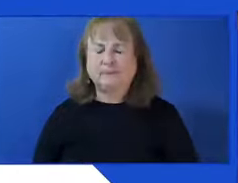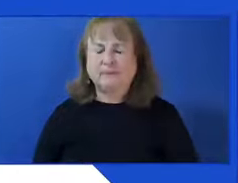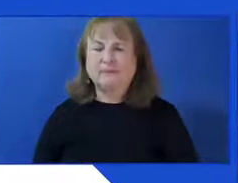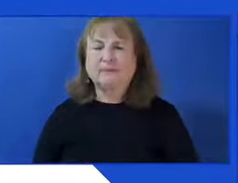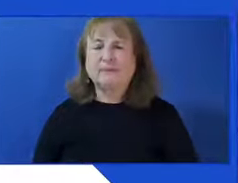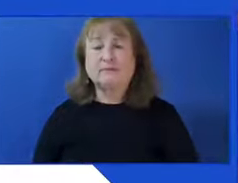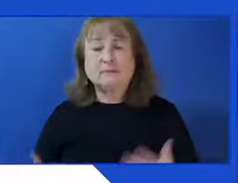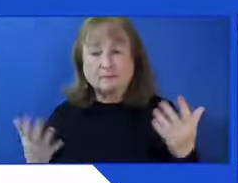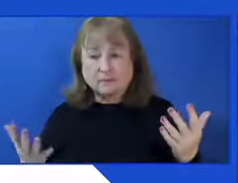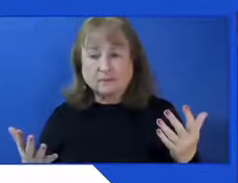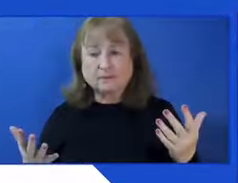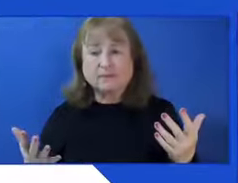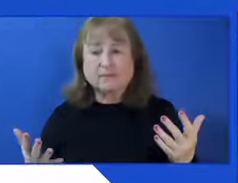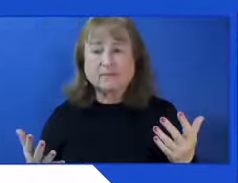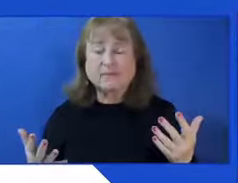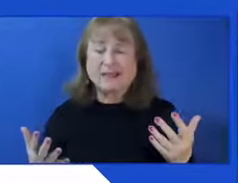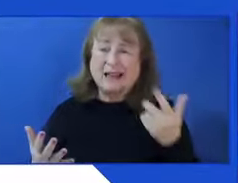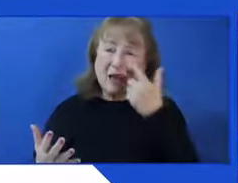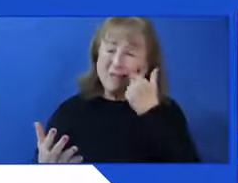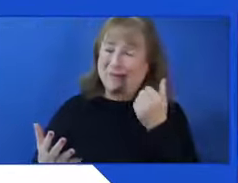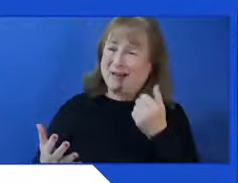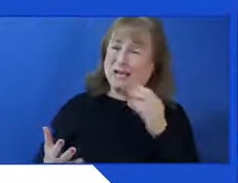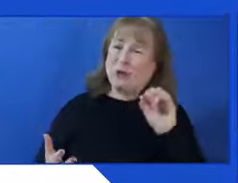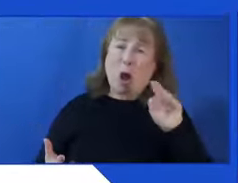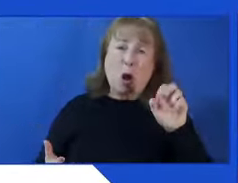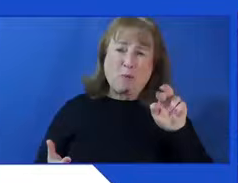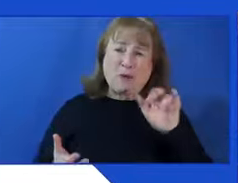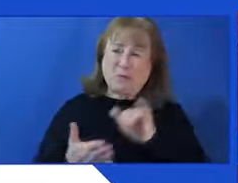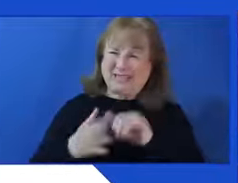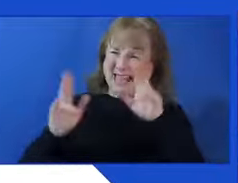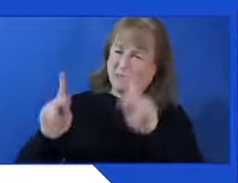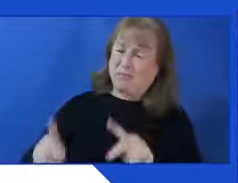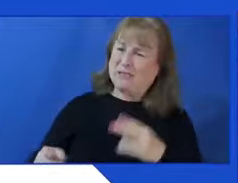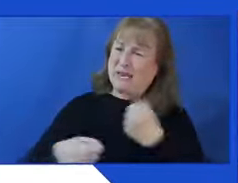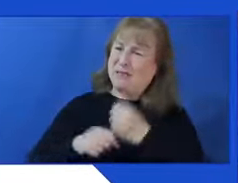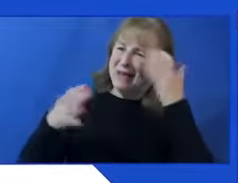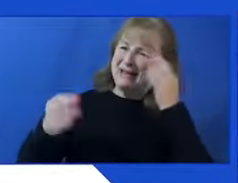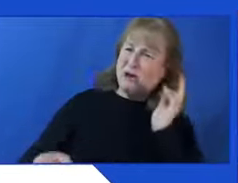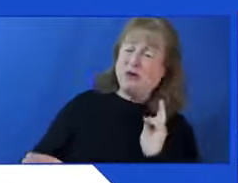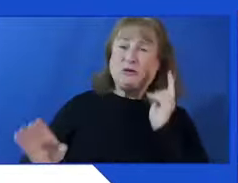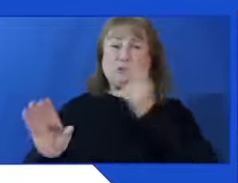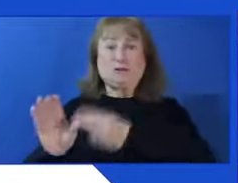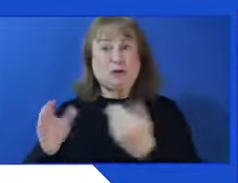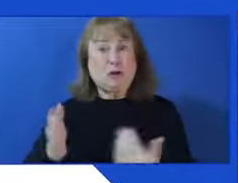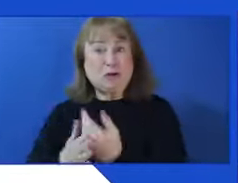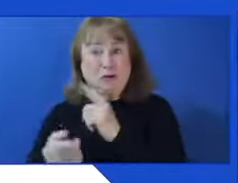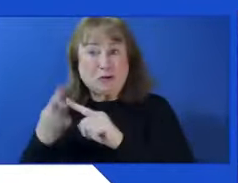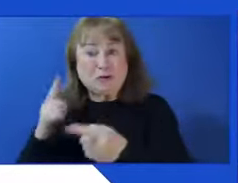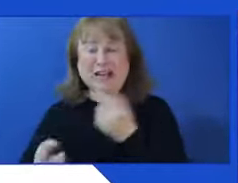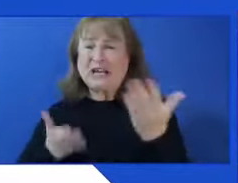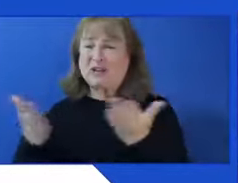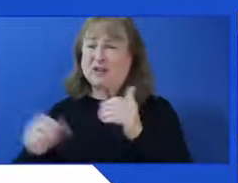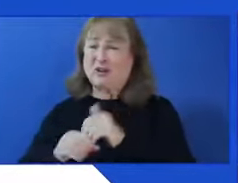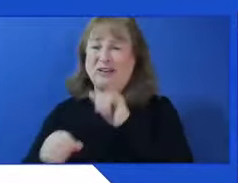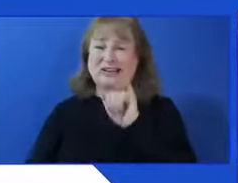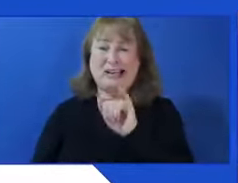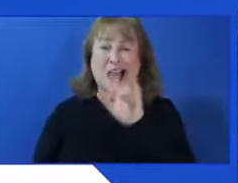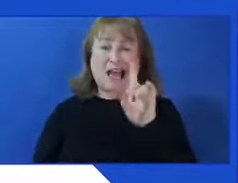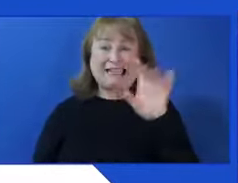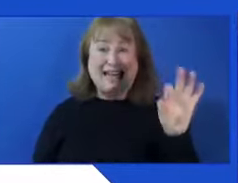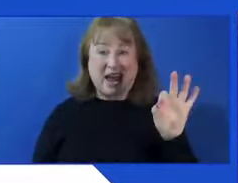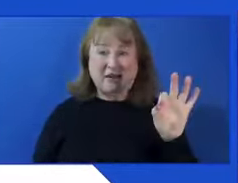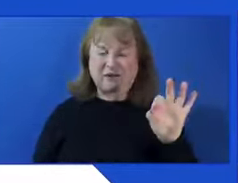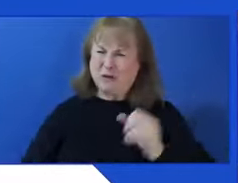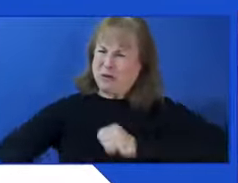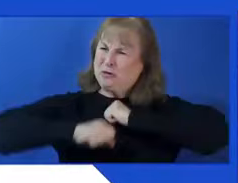So, being the person that he is, he made the decision to join his new friends and serve in the IDF and protect the